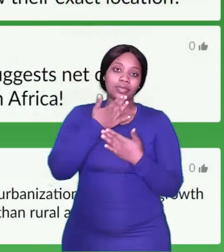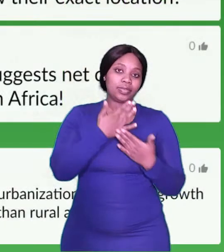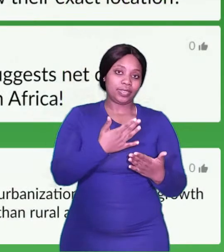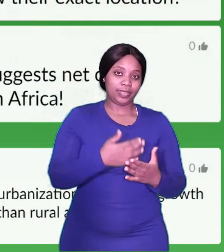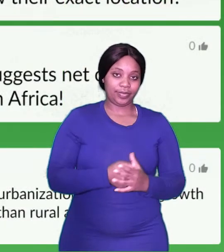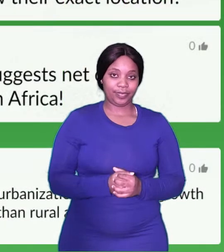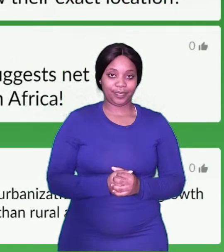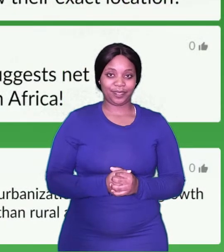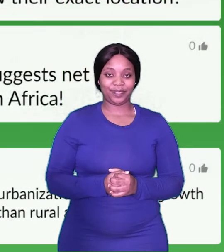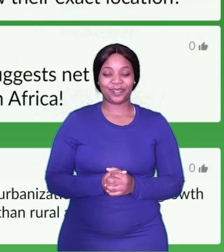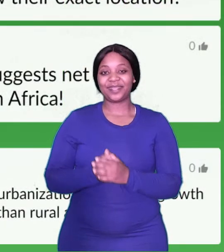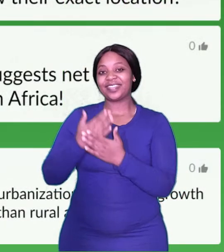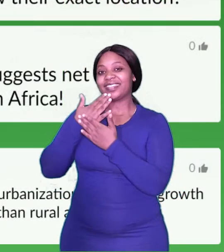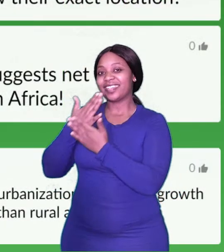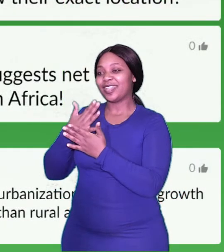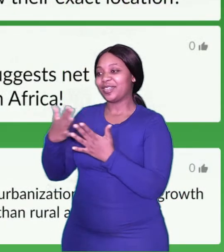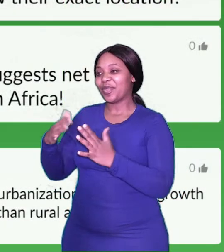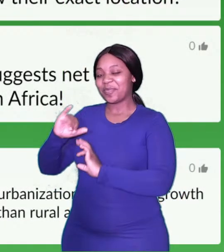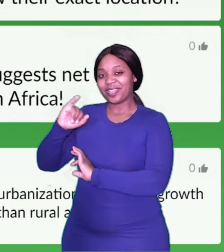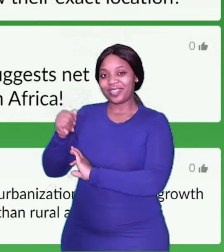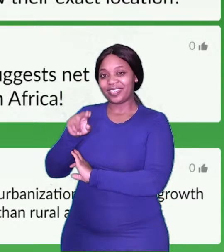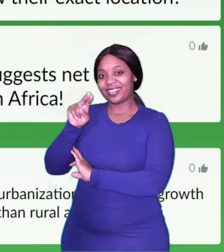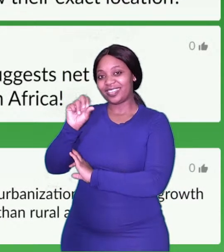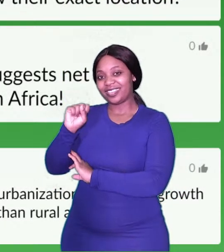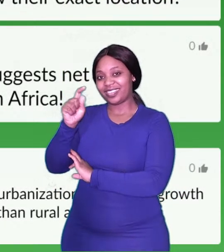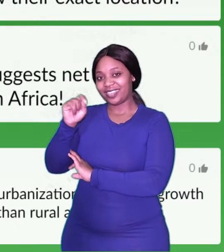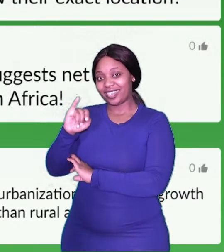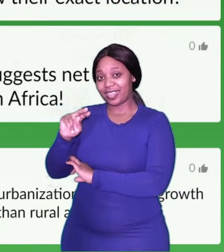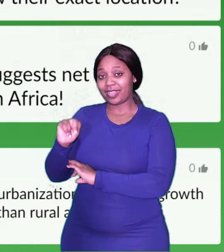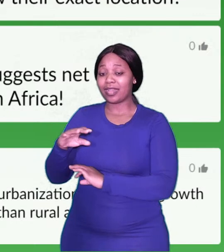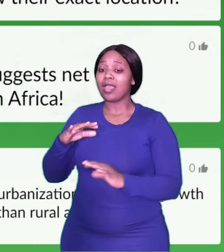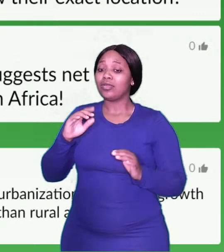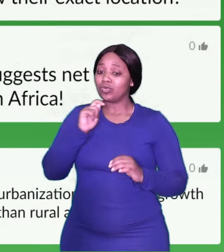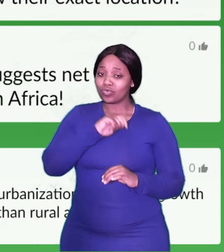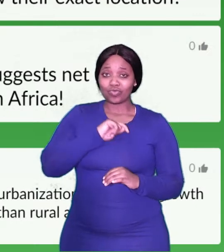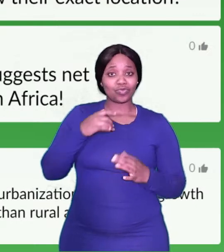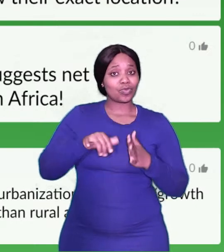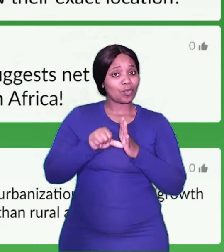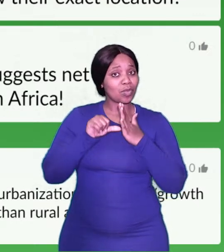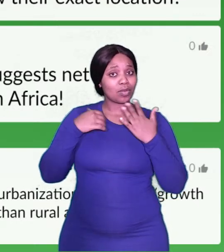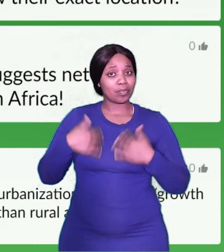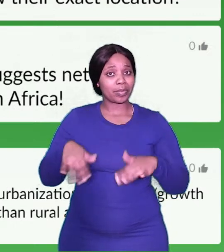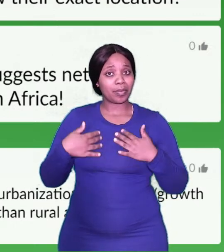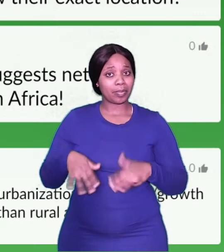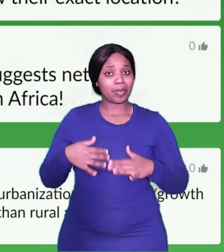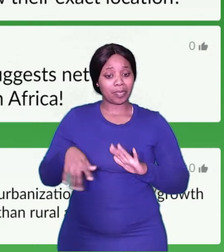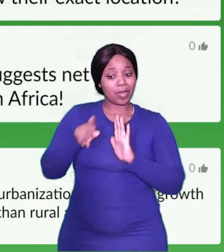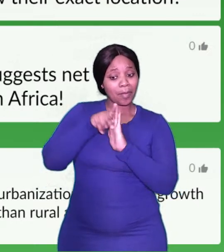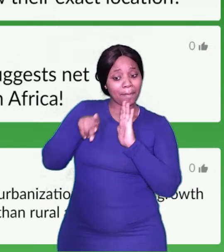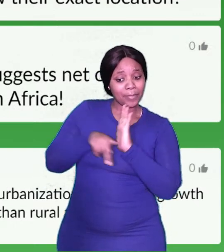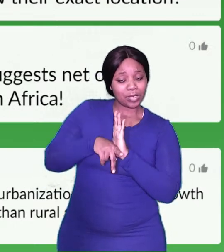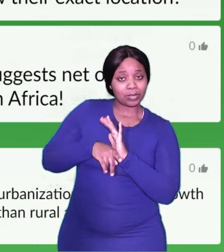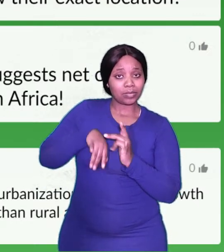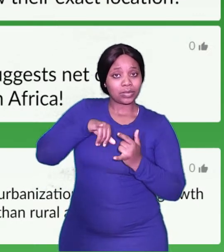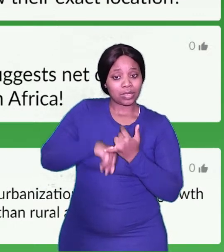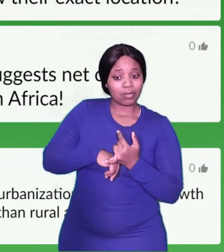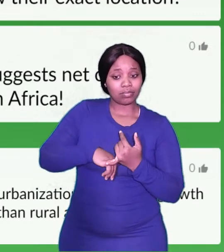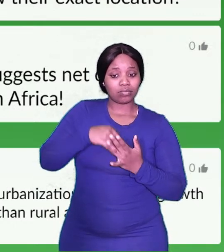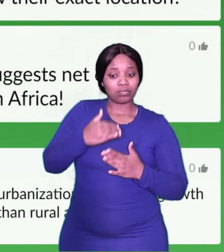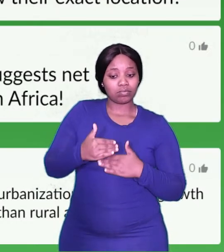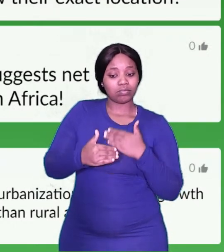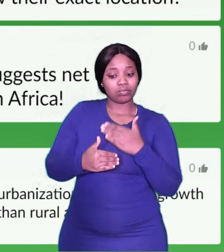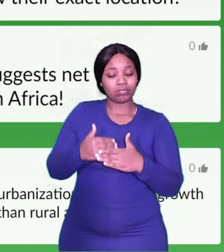Thank you so much to Justin and Ivan, and very important to have these policy steps outlined and a very